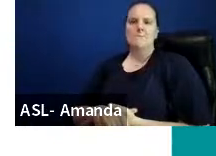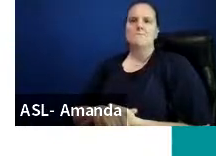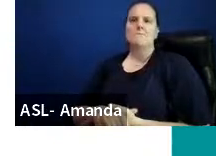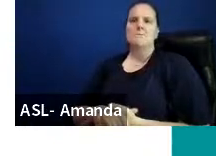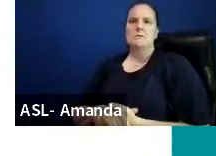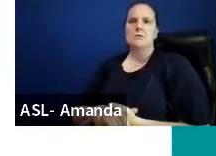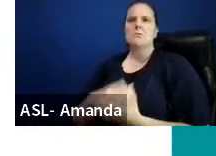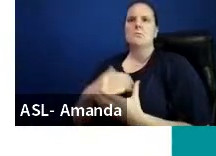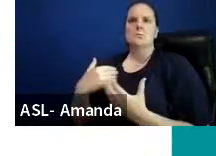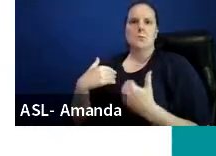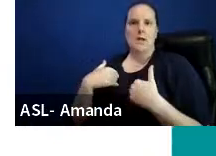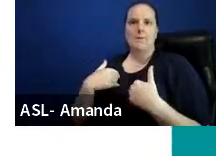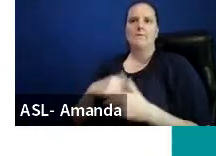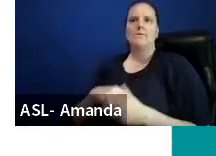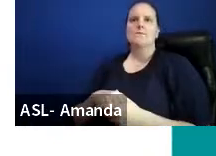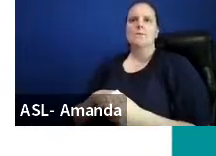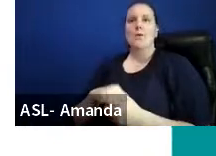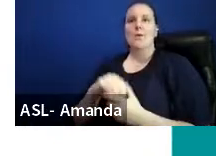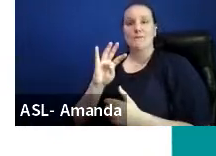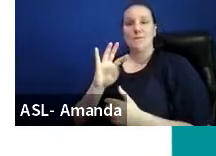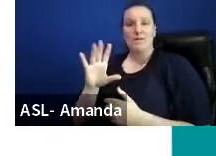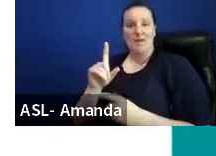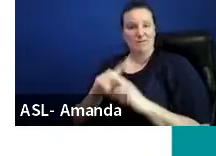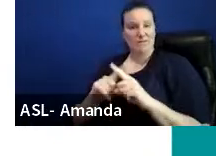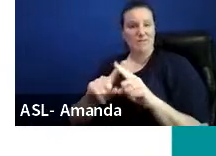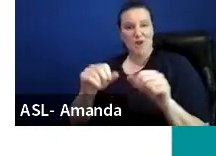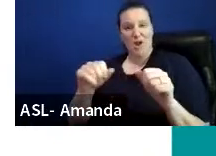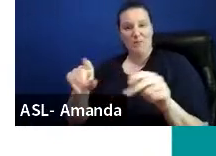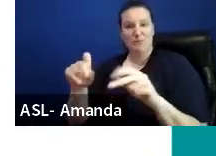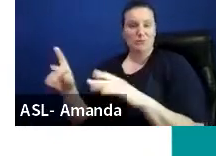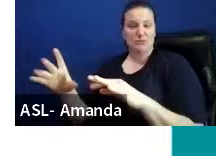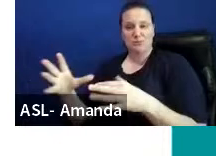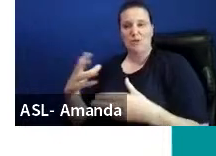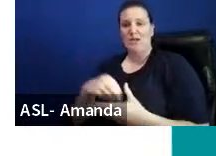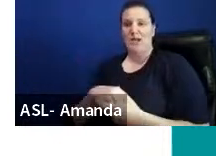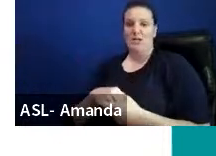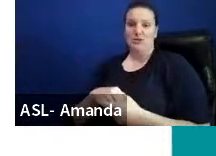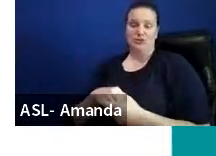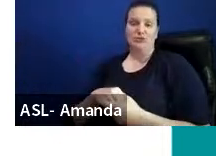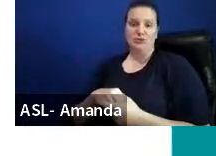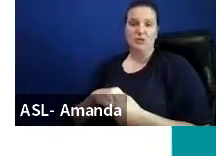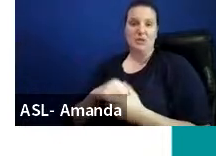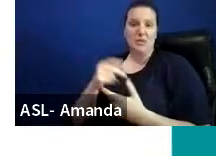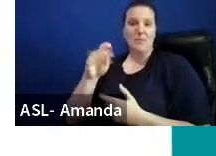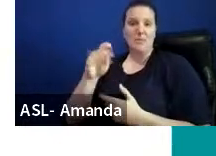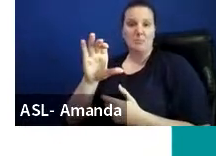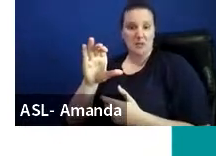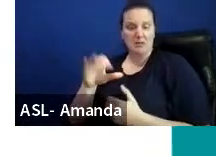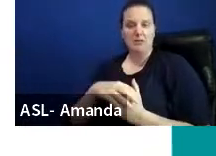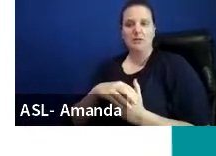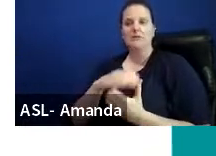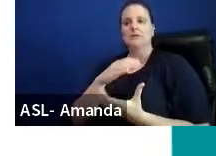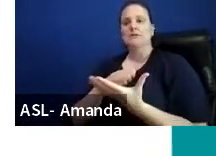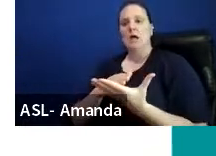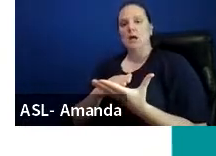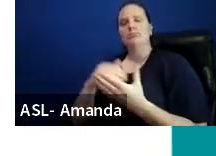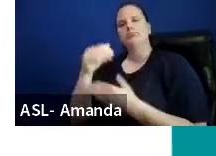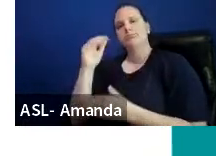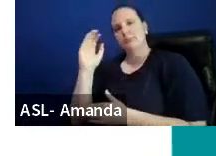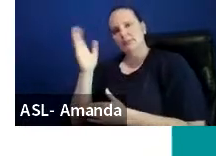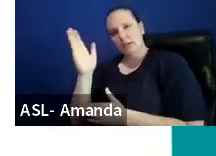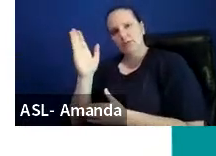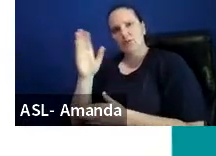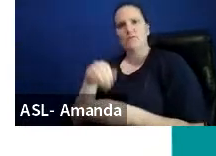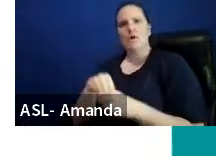had 45 different opportunities in which we engage the public. Some of these were